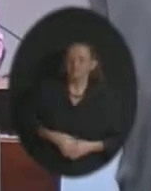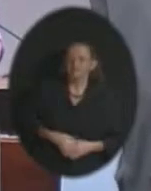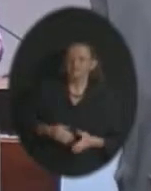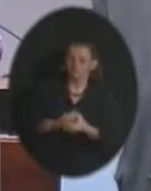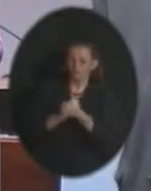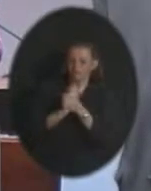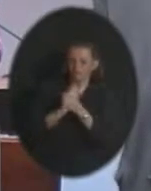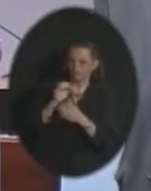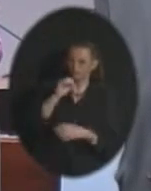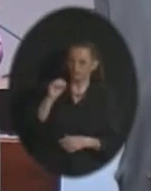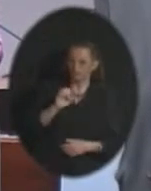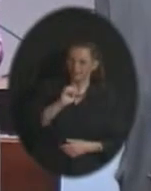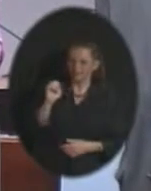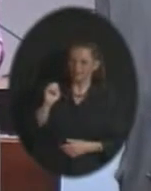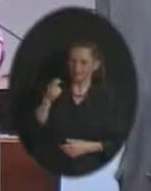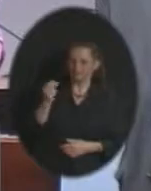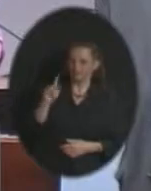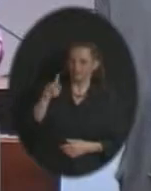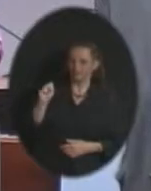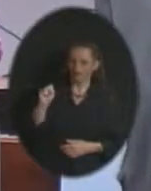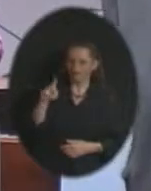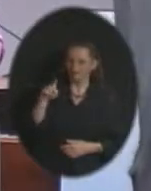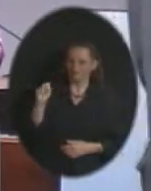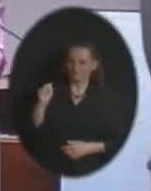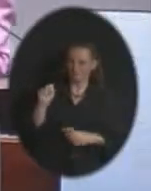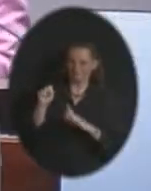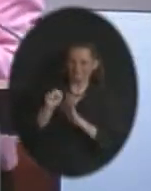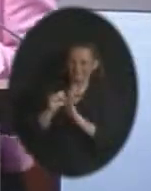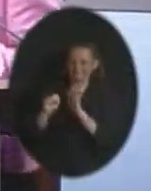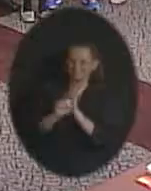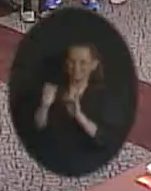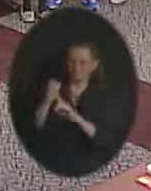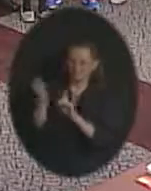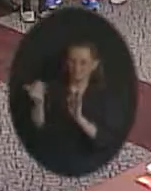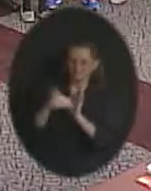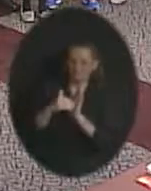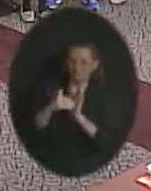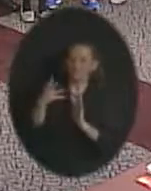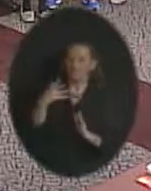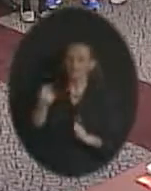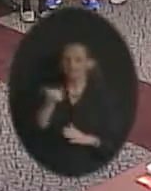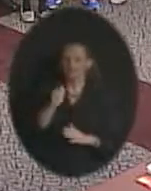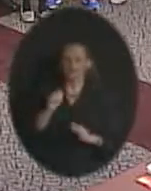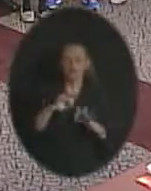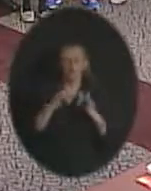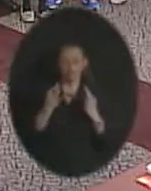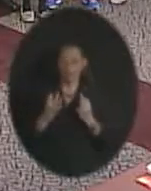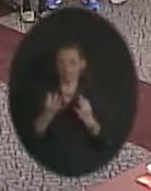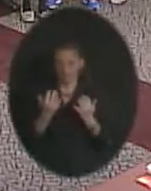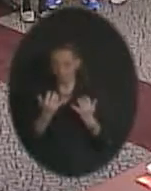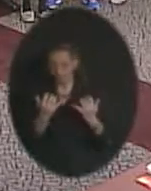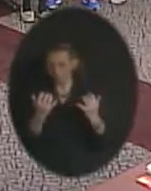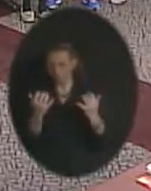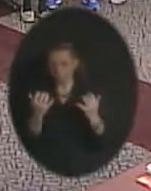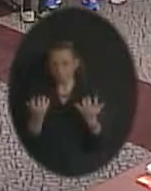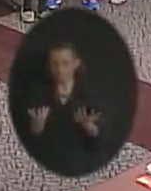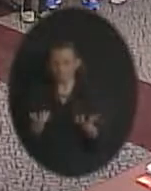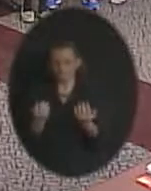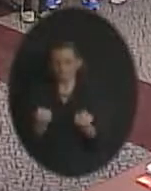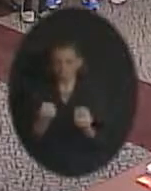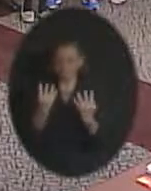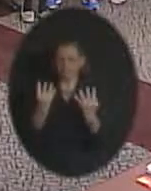Hawks, Kansas State champions again. And let's recognize any family that's out there. Please stand up and let us clap for you